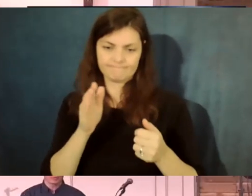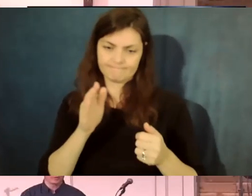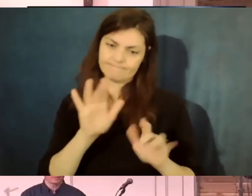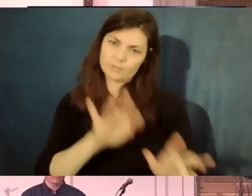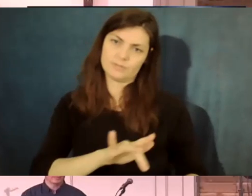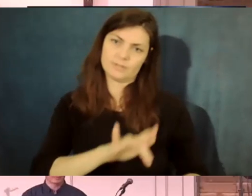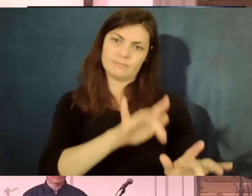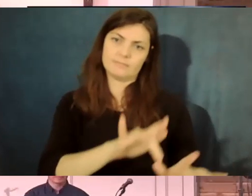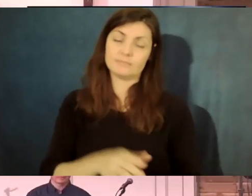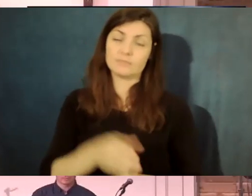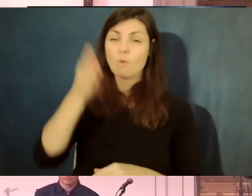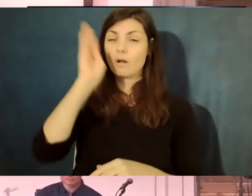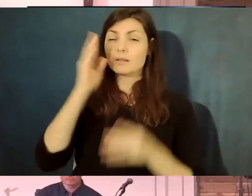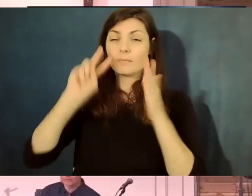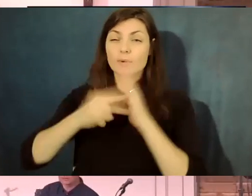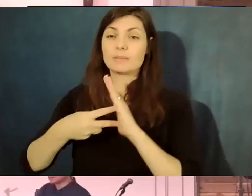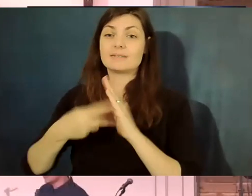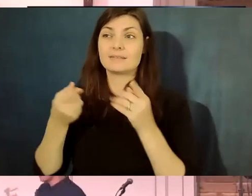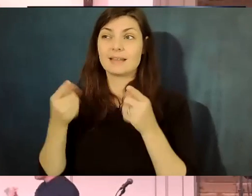prayer.